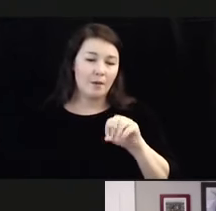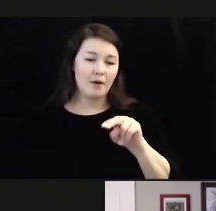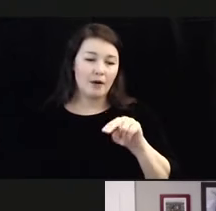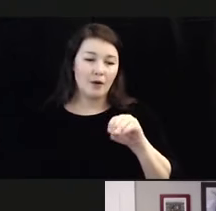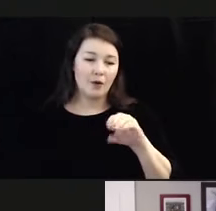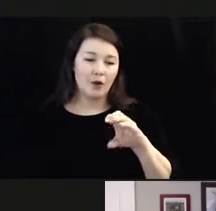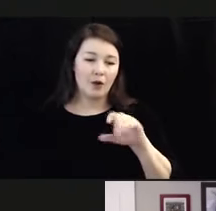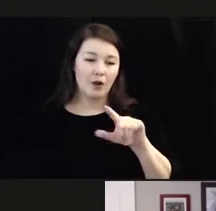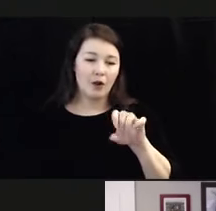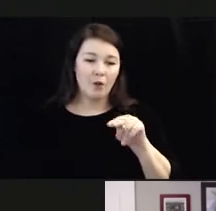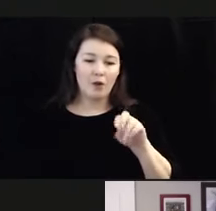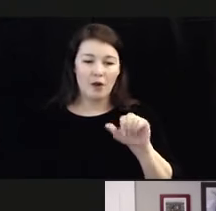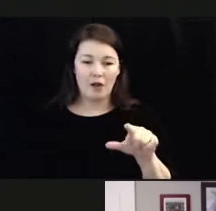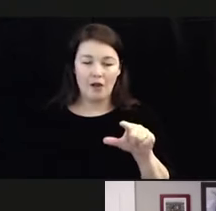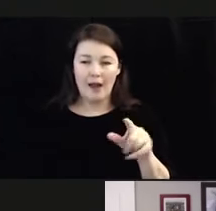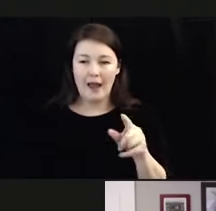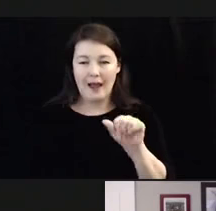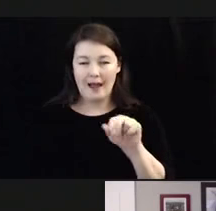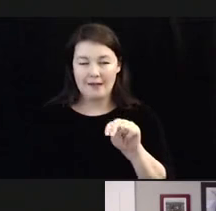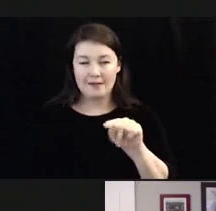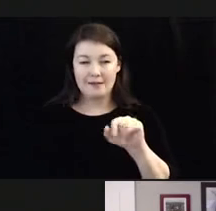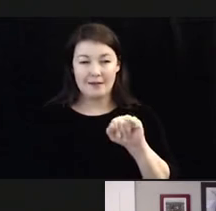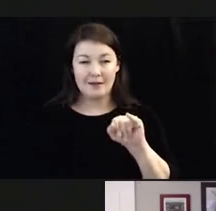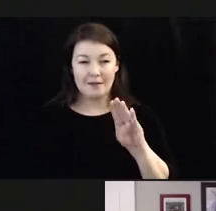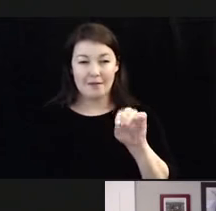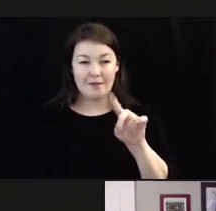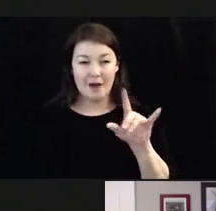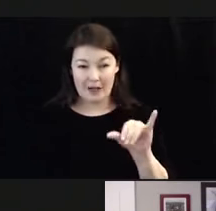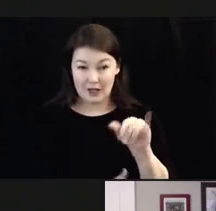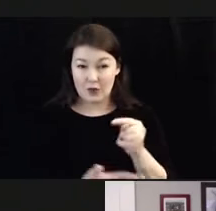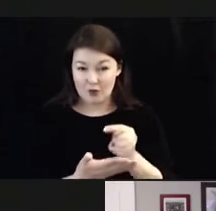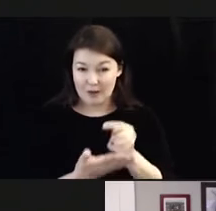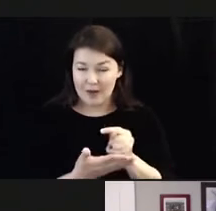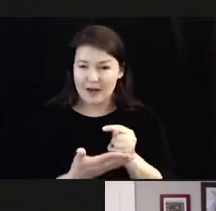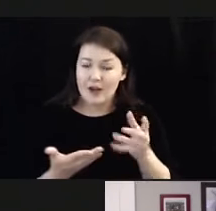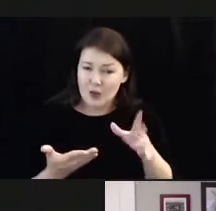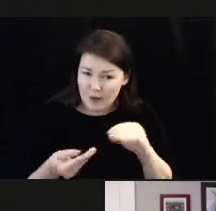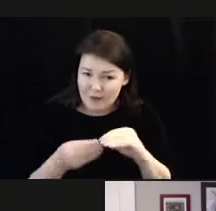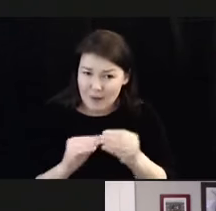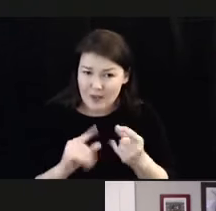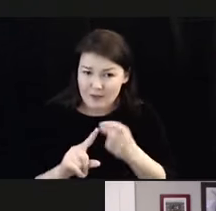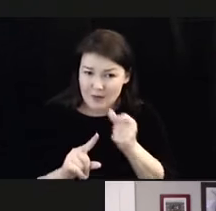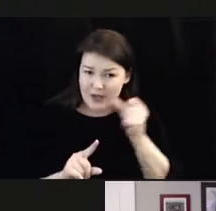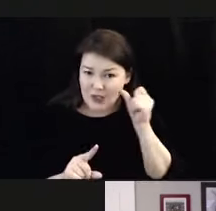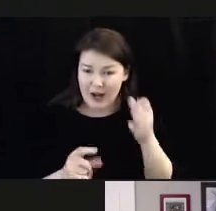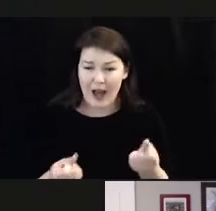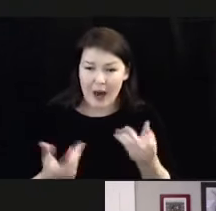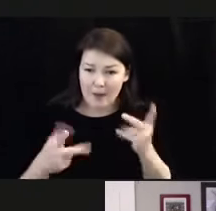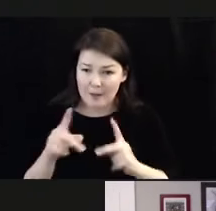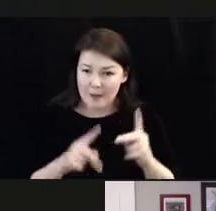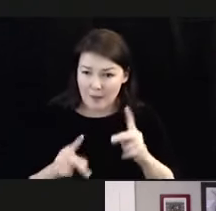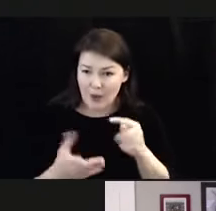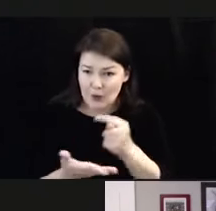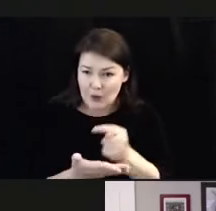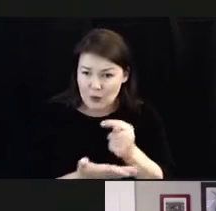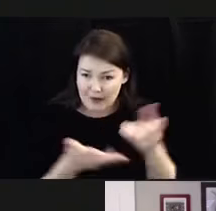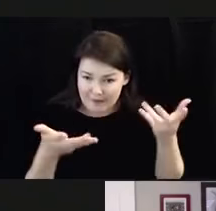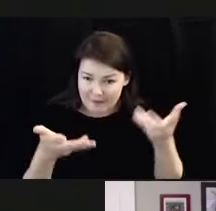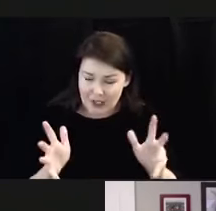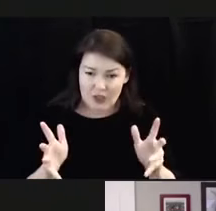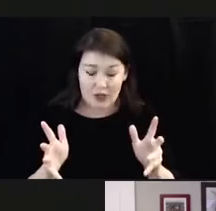from yesterday, how many people were treated, how that process went. And I just wanted to clarify, did you say that